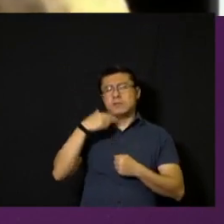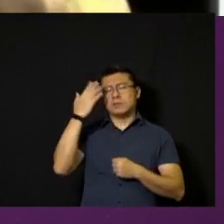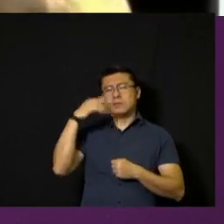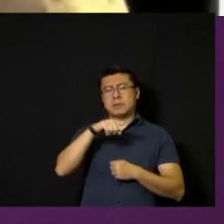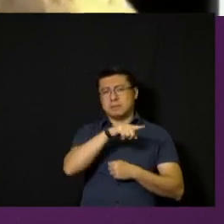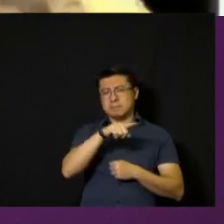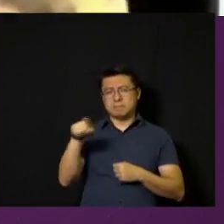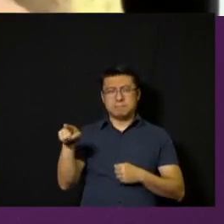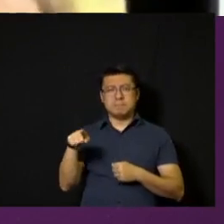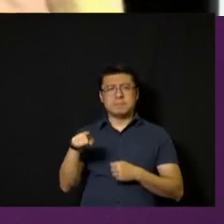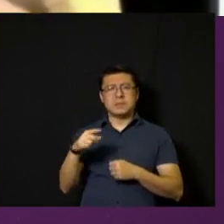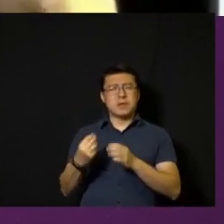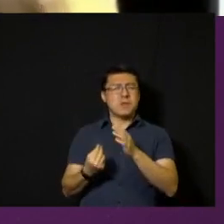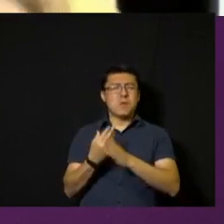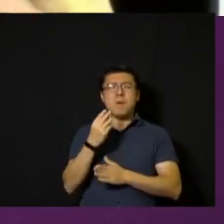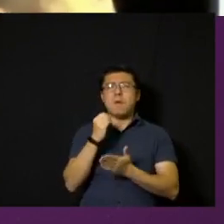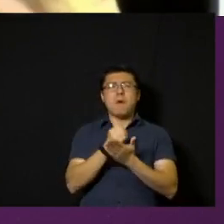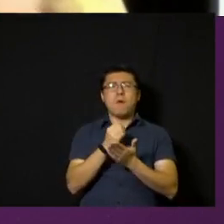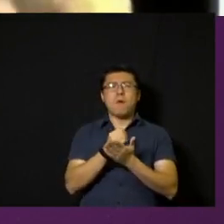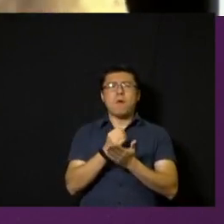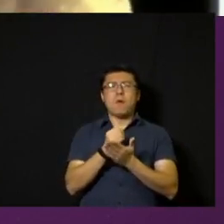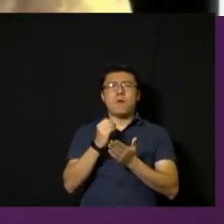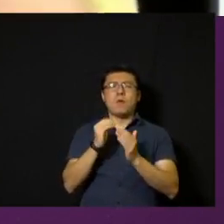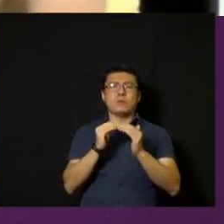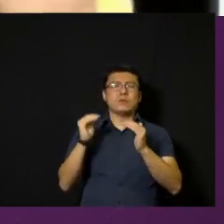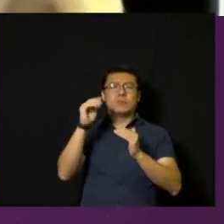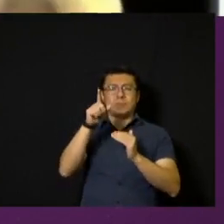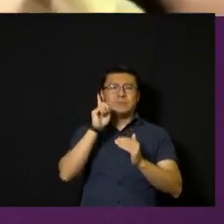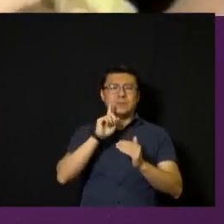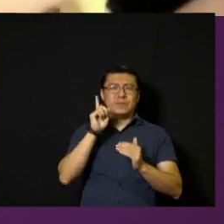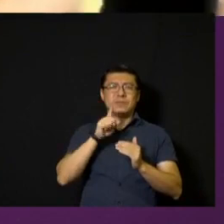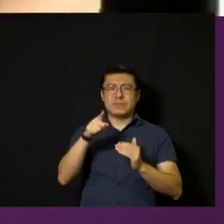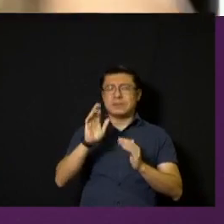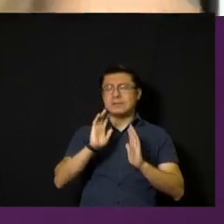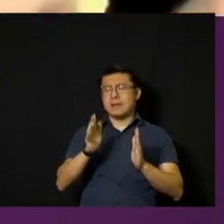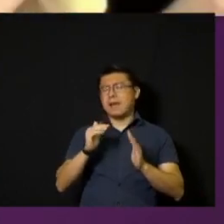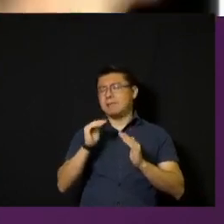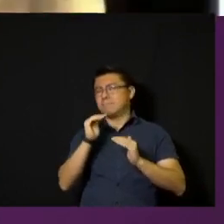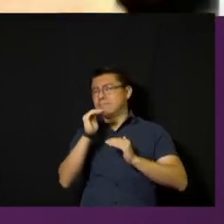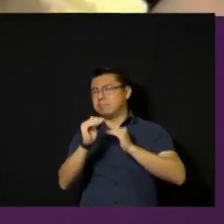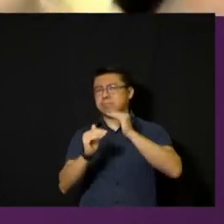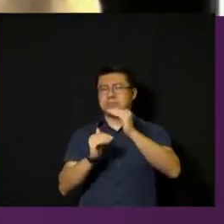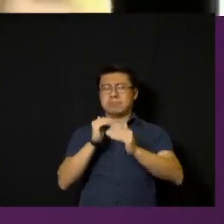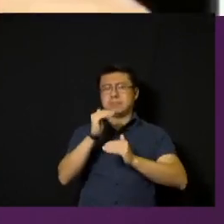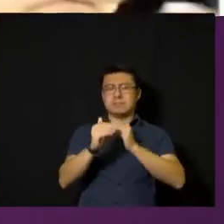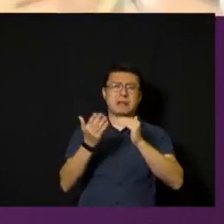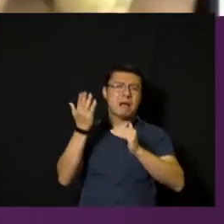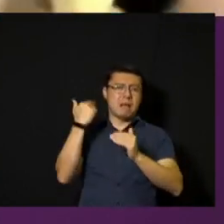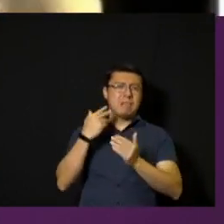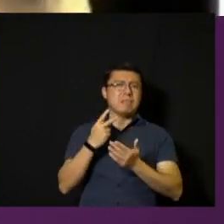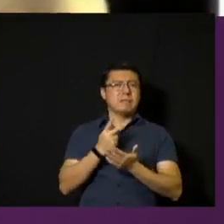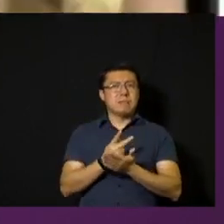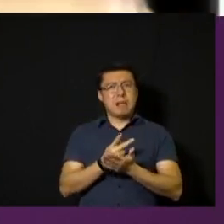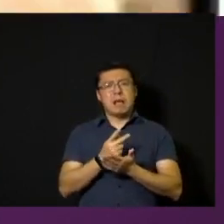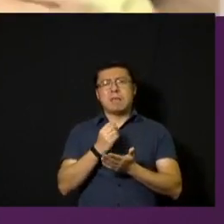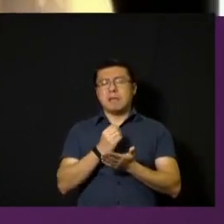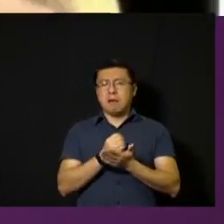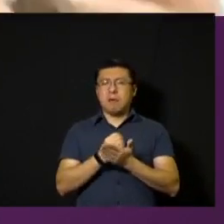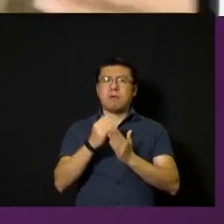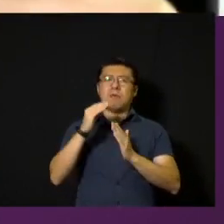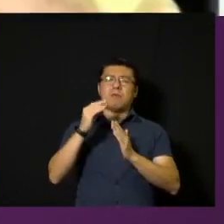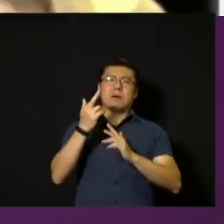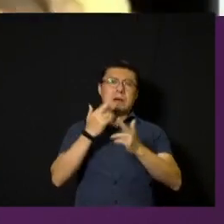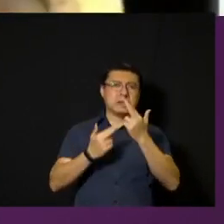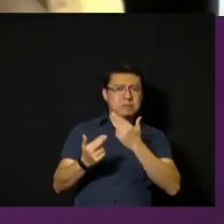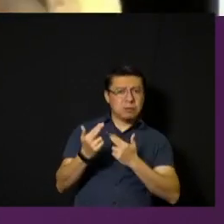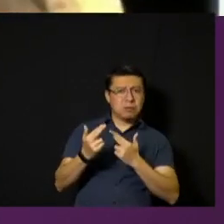it. Today, I have a new goal supreme. I'm very excited. It's another step. I know there's a process. She was